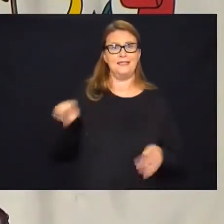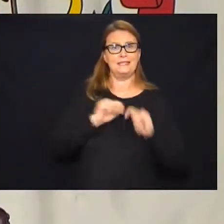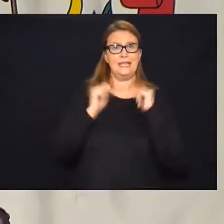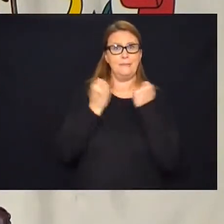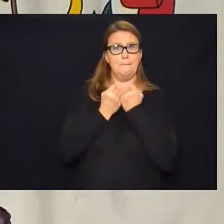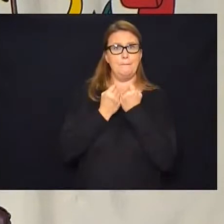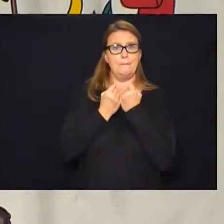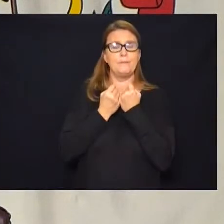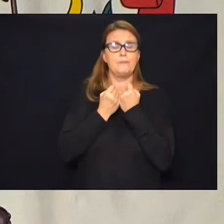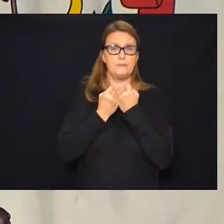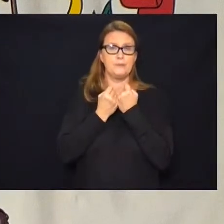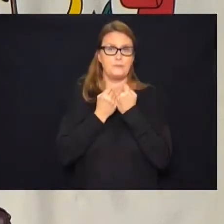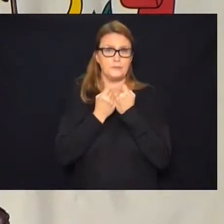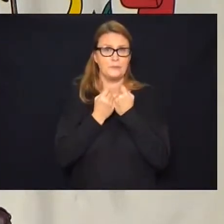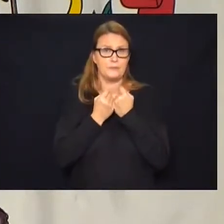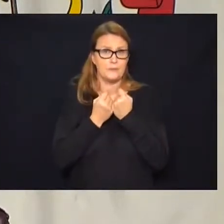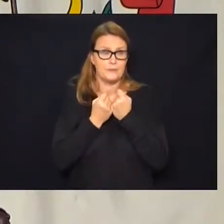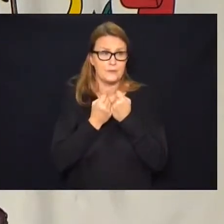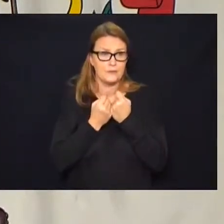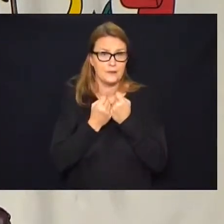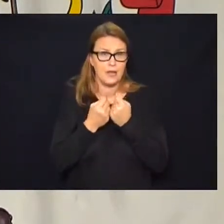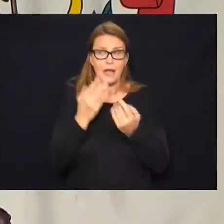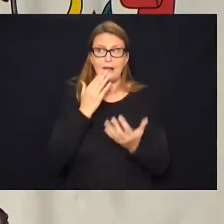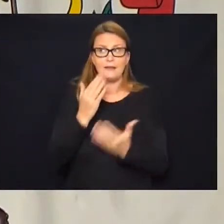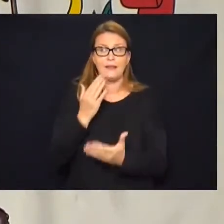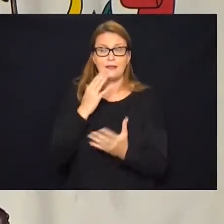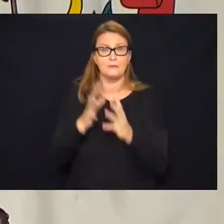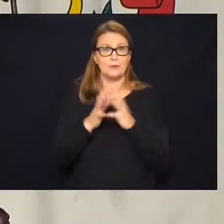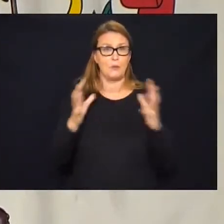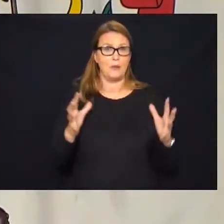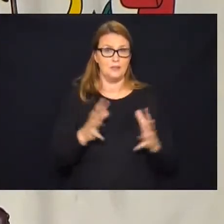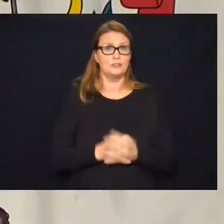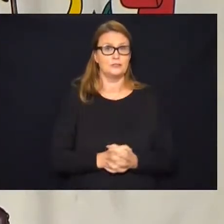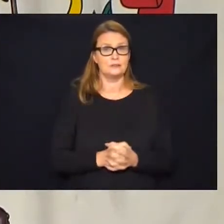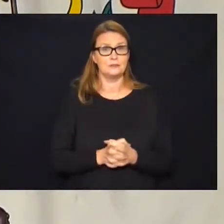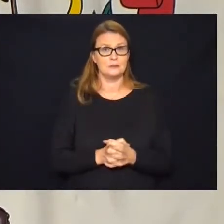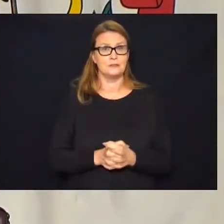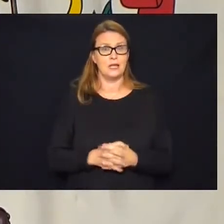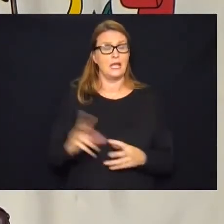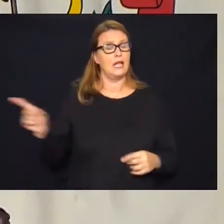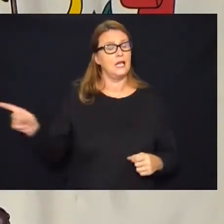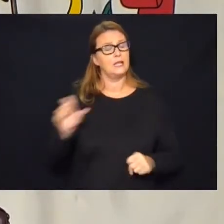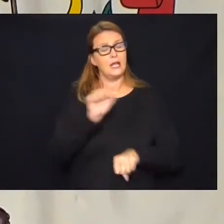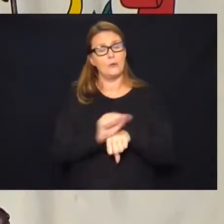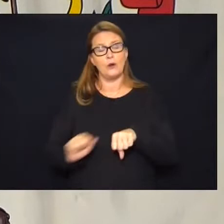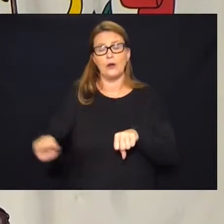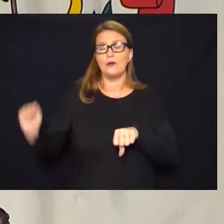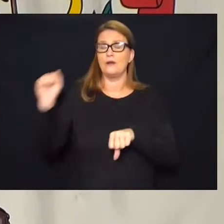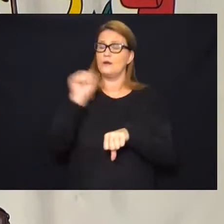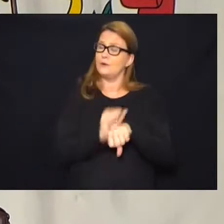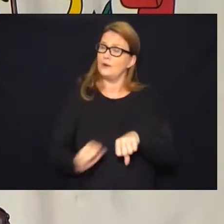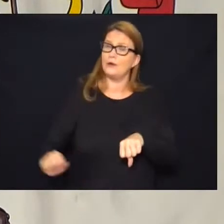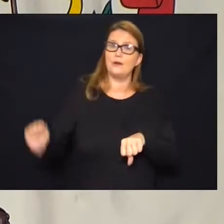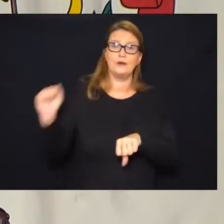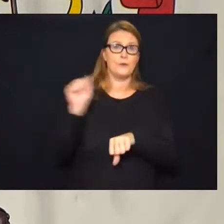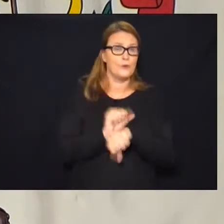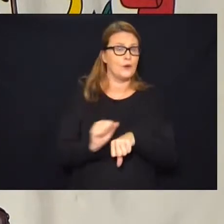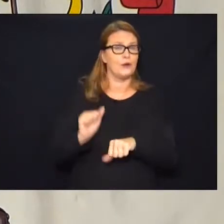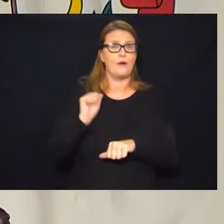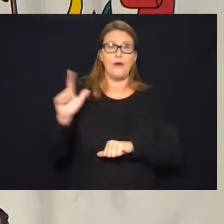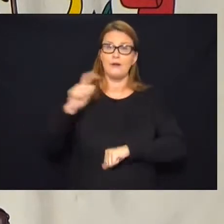team? I can never thank them enough. They absolutely work tirelessly beyond belief, and they